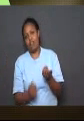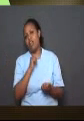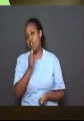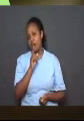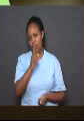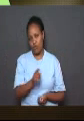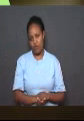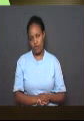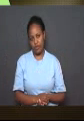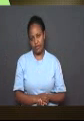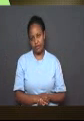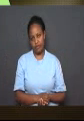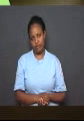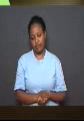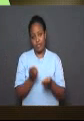favoritism.